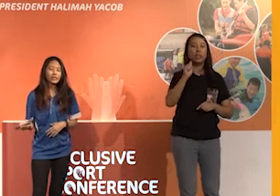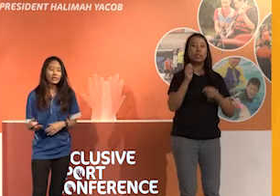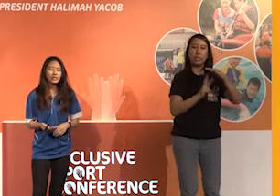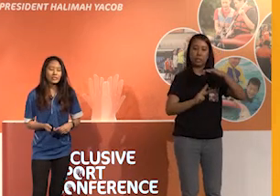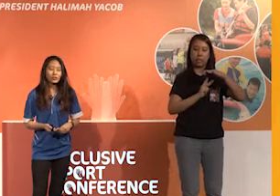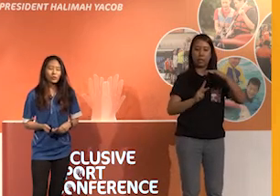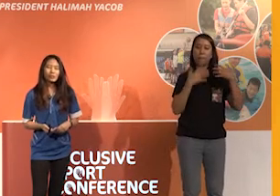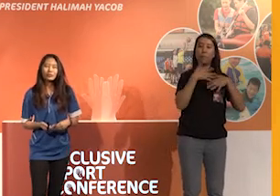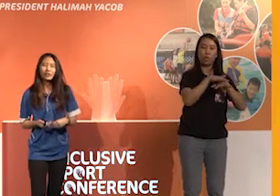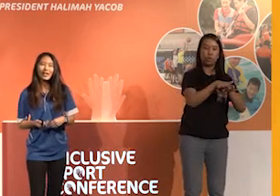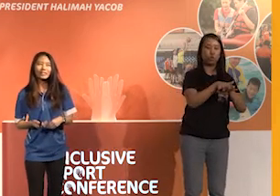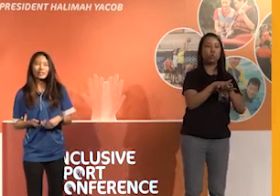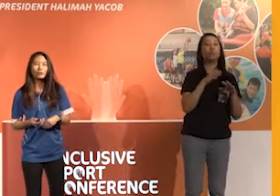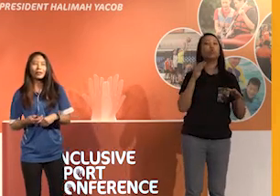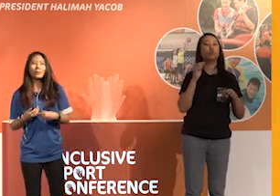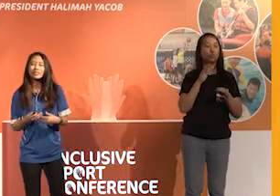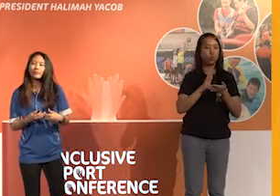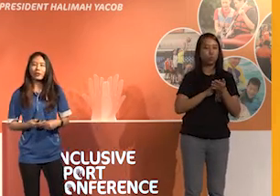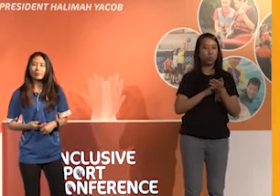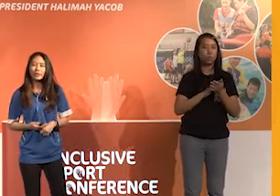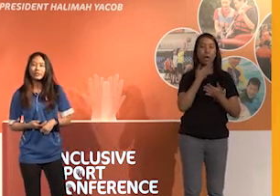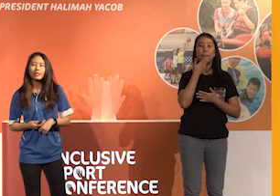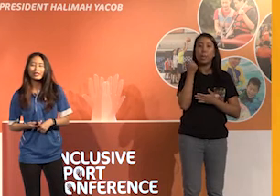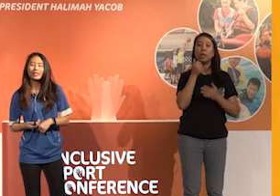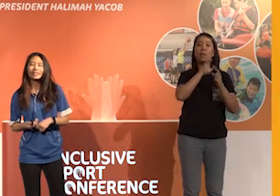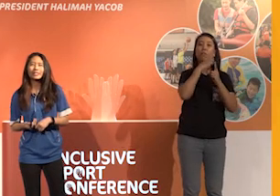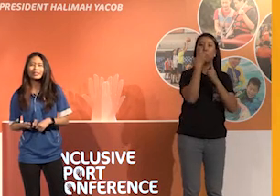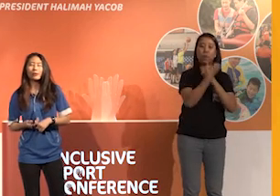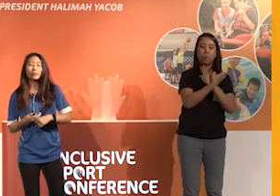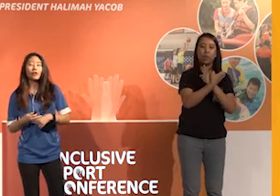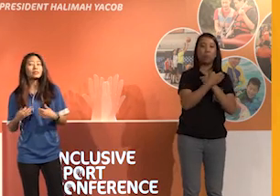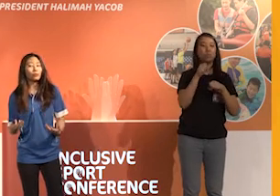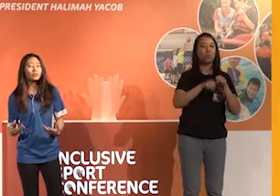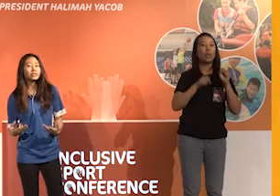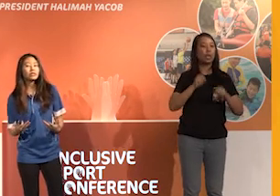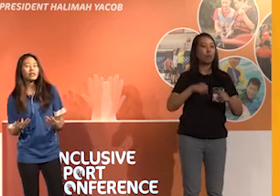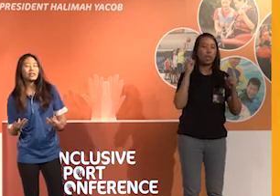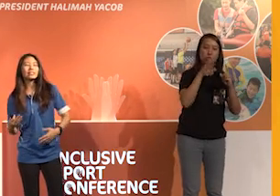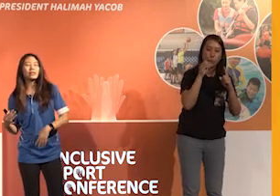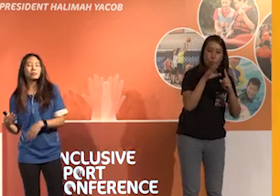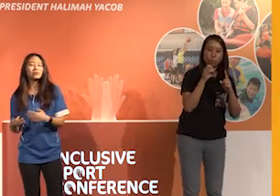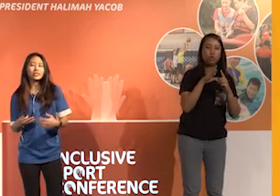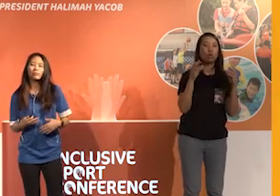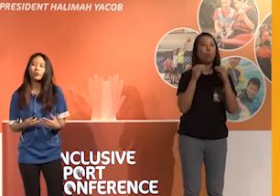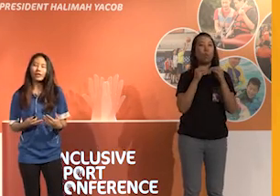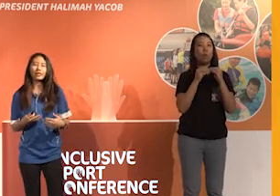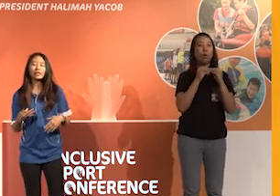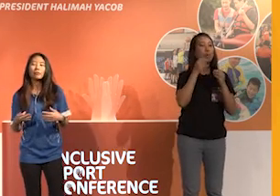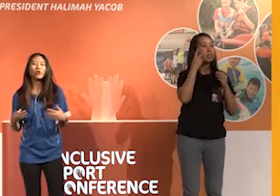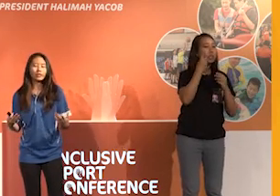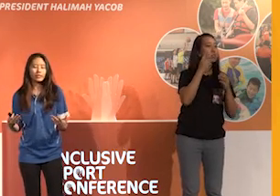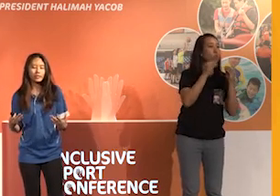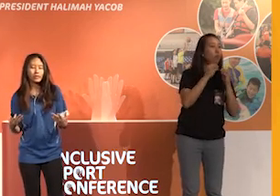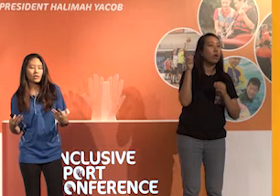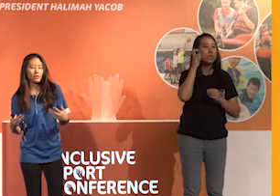me. So she realized that it could be a better environment in a sense that I'll be more exposed and able to see more and hear